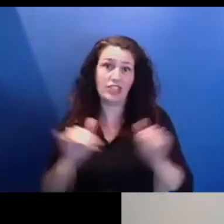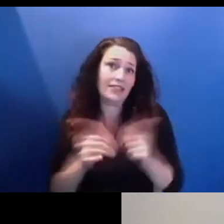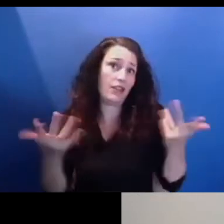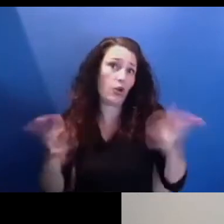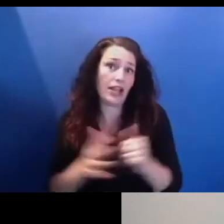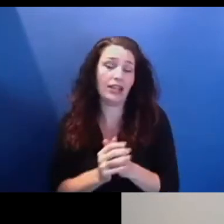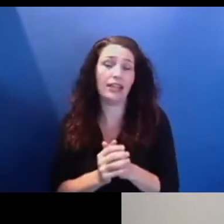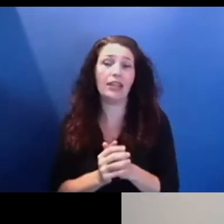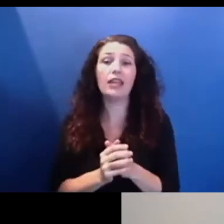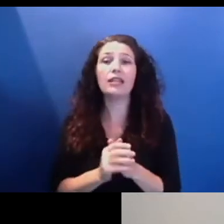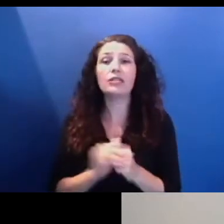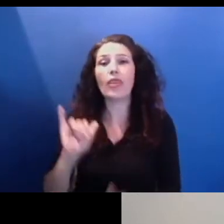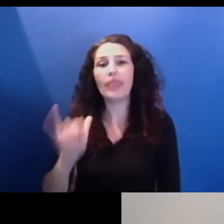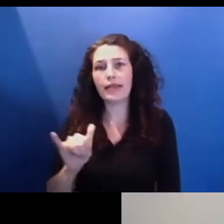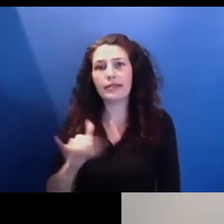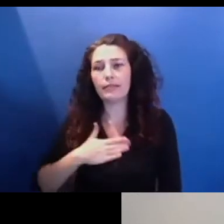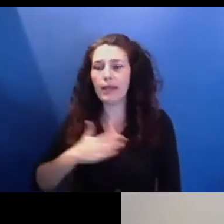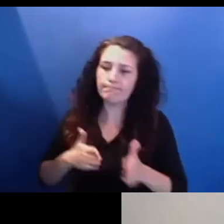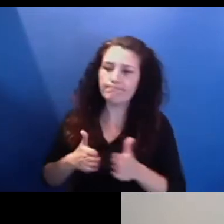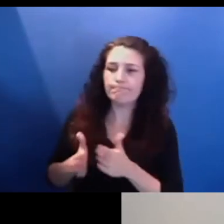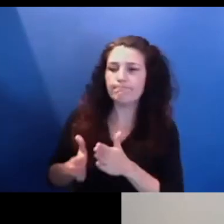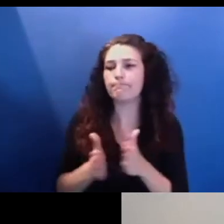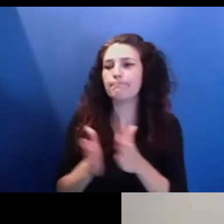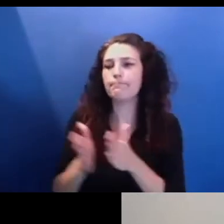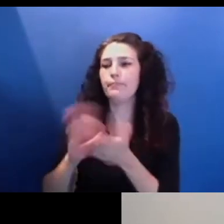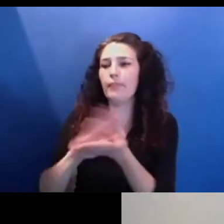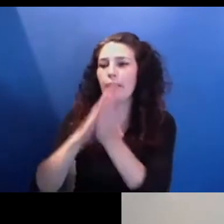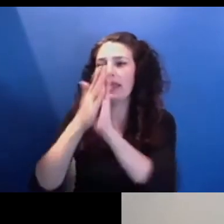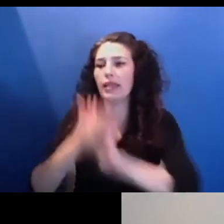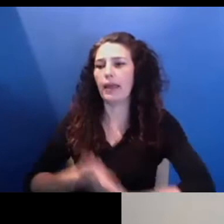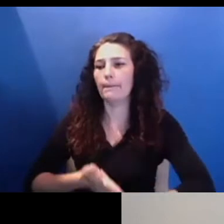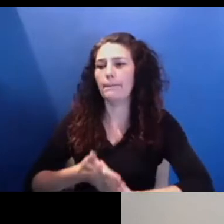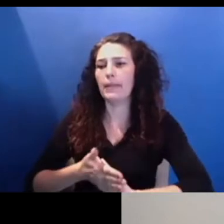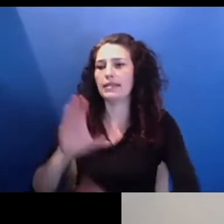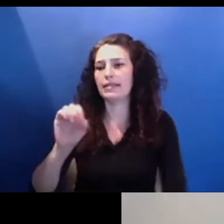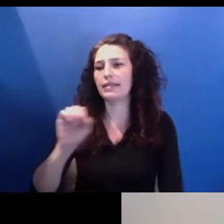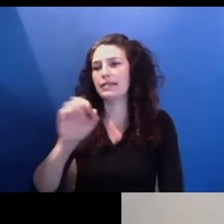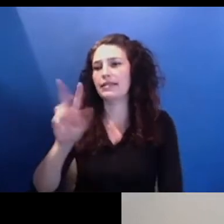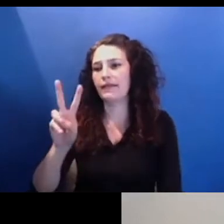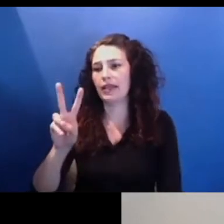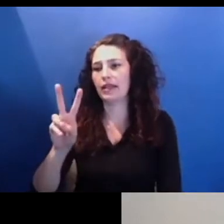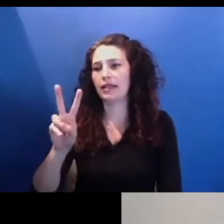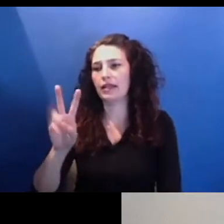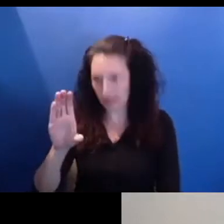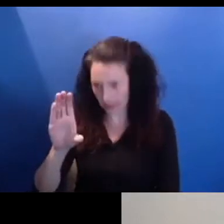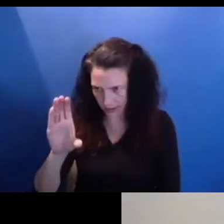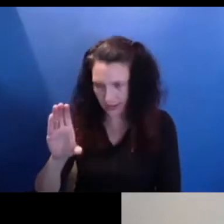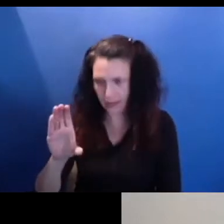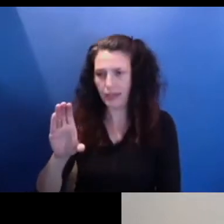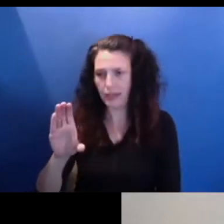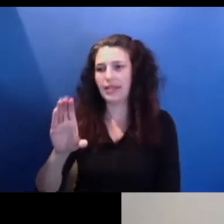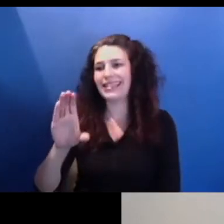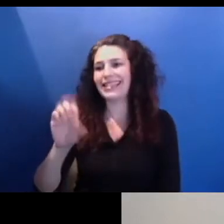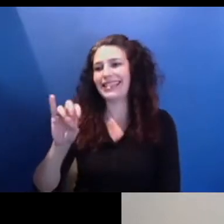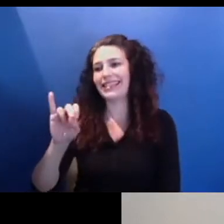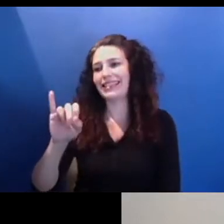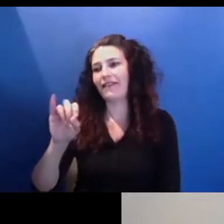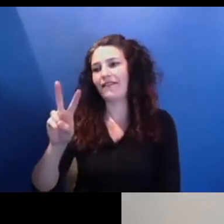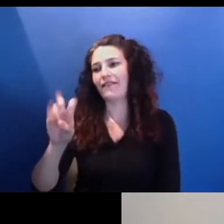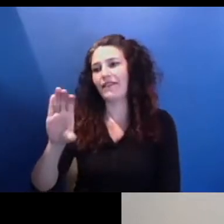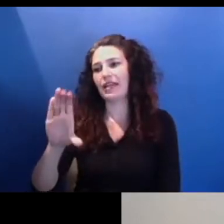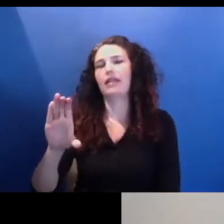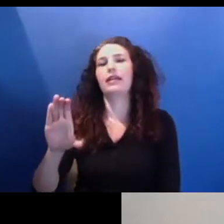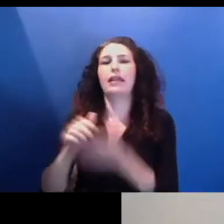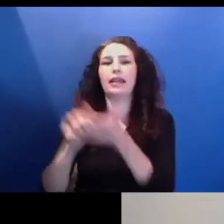that was my path to becoming a civic leader. And I encourage people that want to get involved to remember that your voice